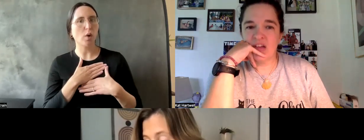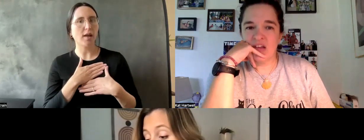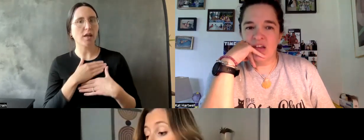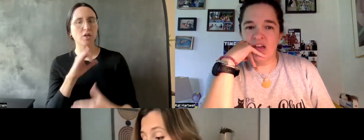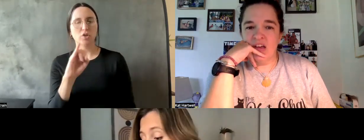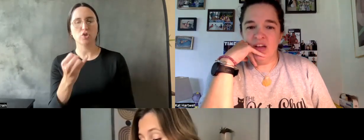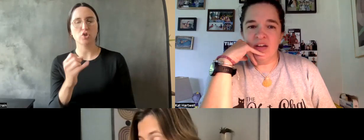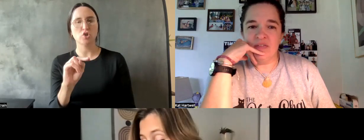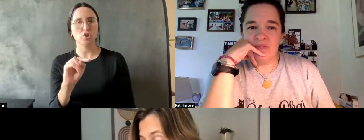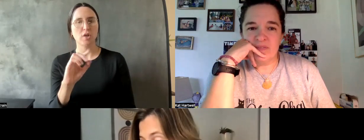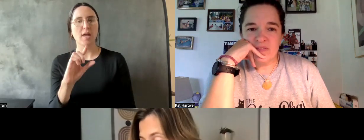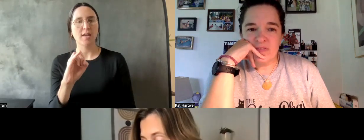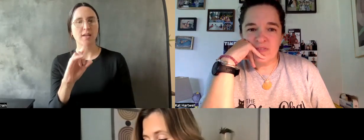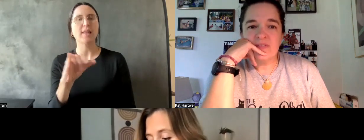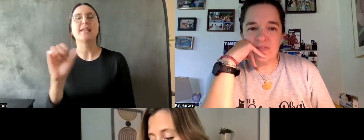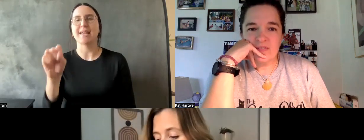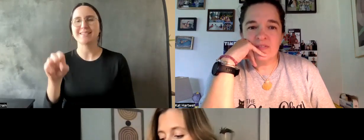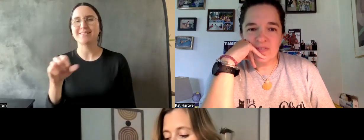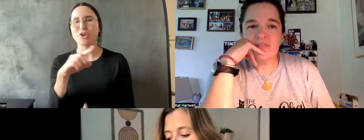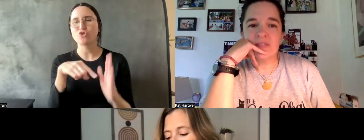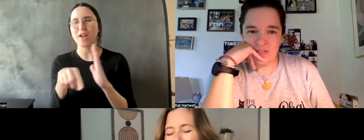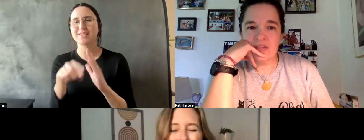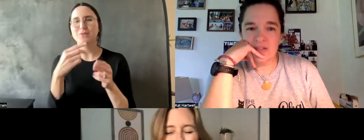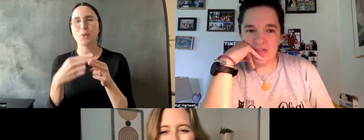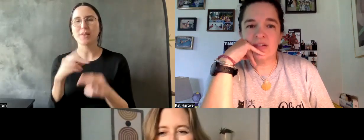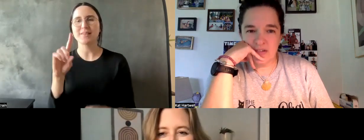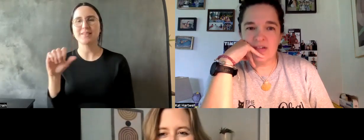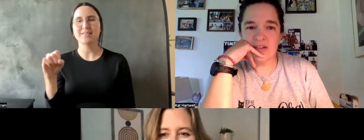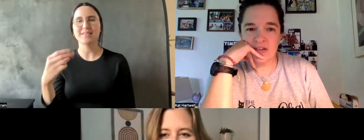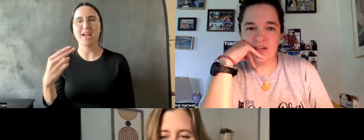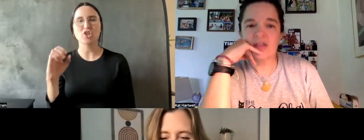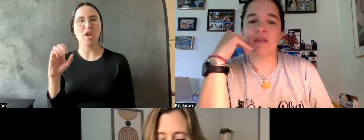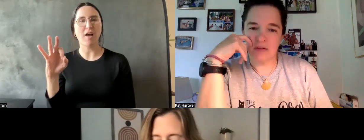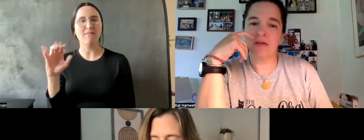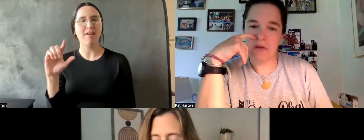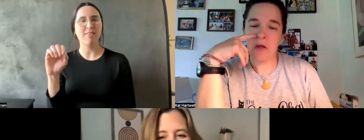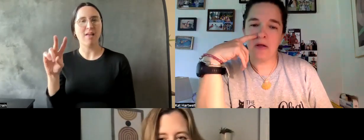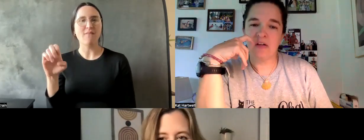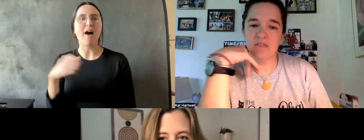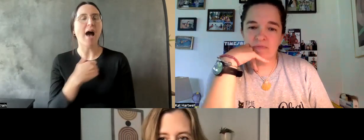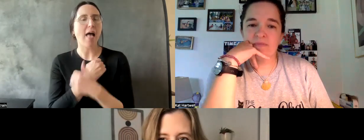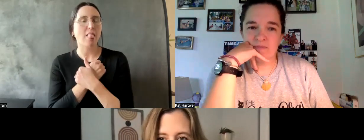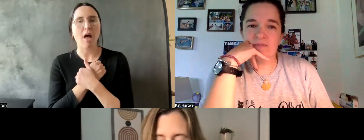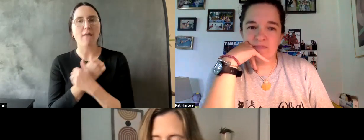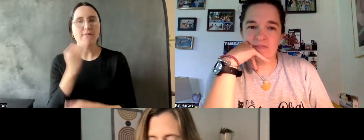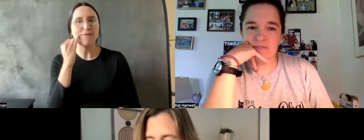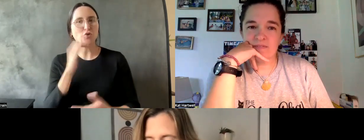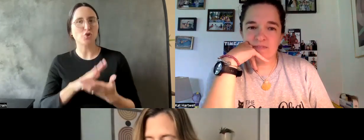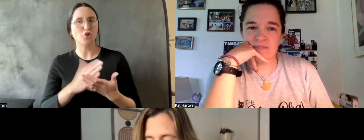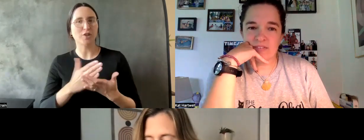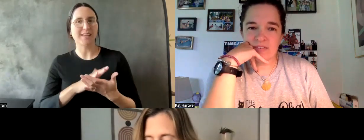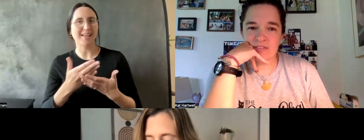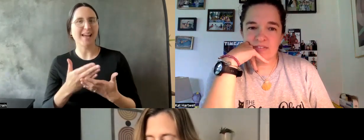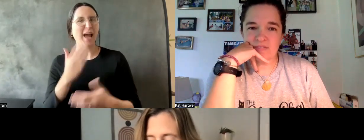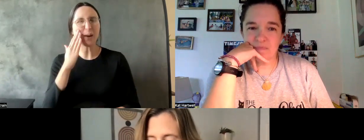Jen Lilly. Yes, a dash of love. I like the cooking ones. I know Dara was just talking about this on her